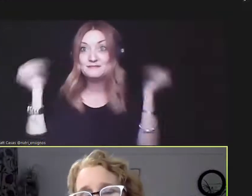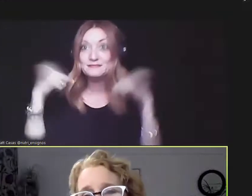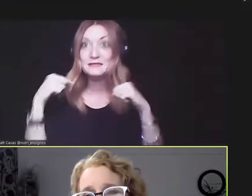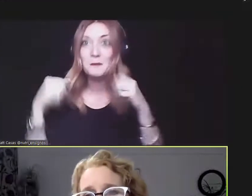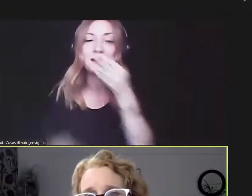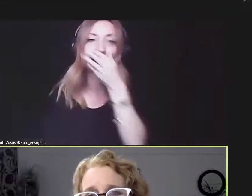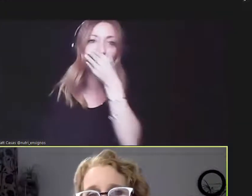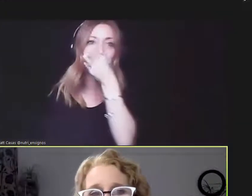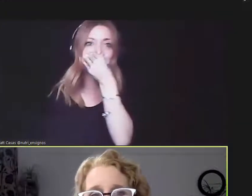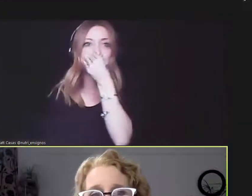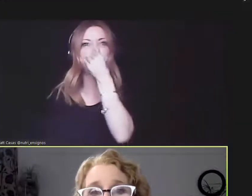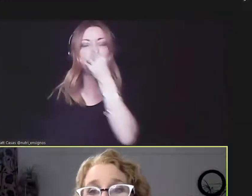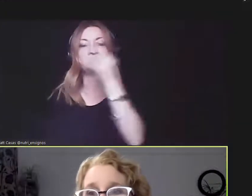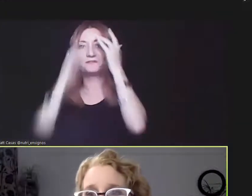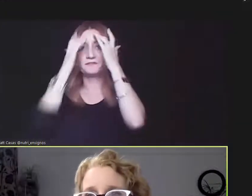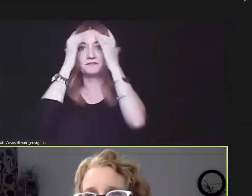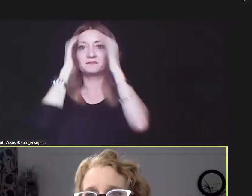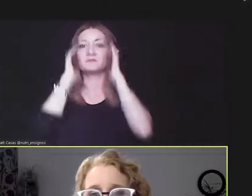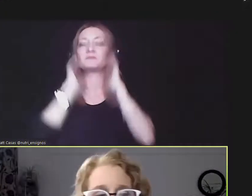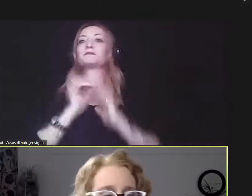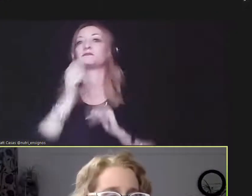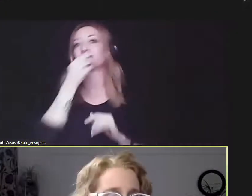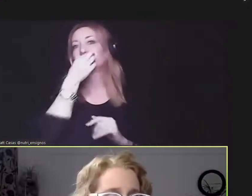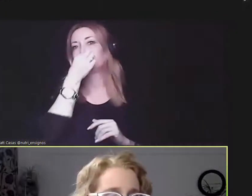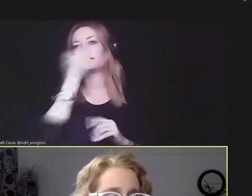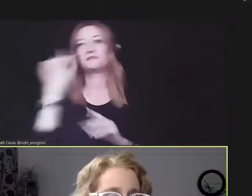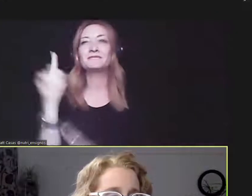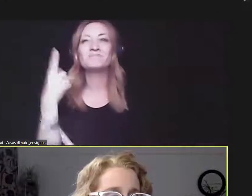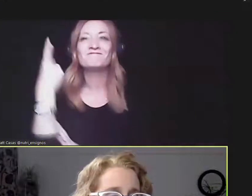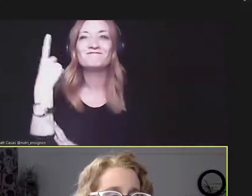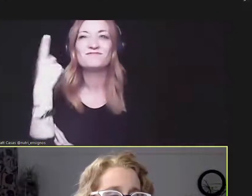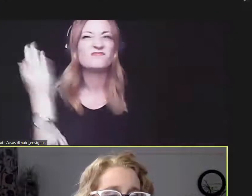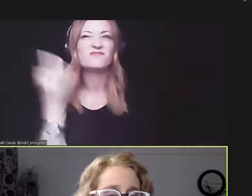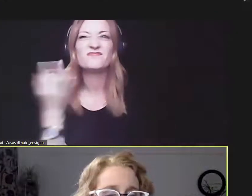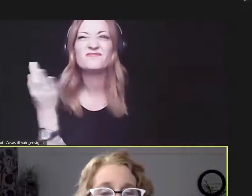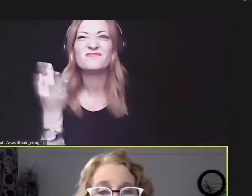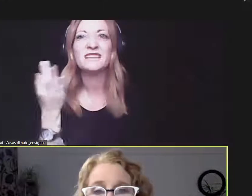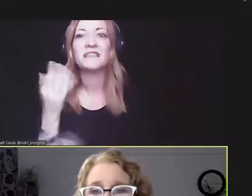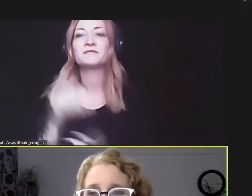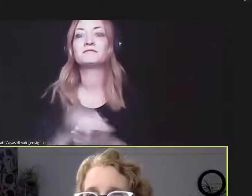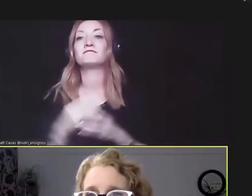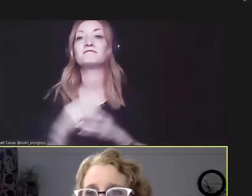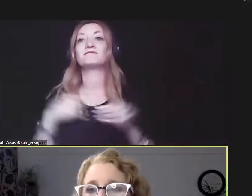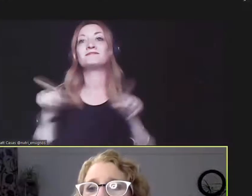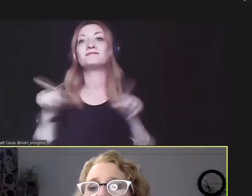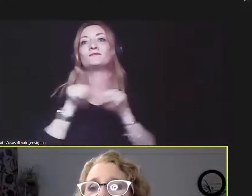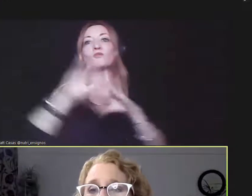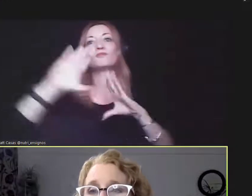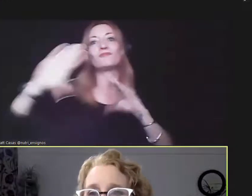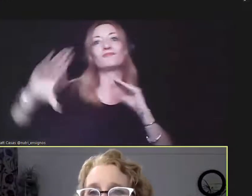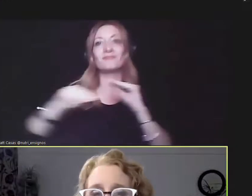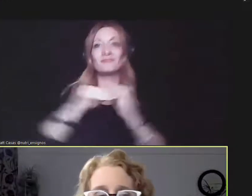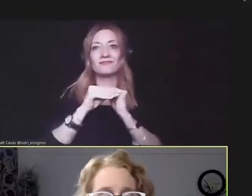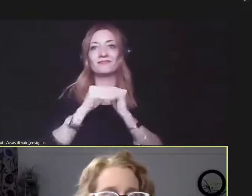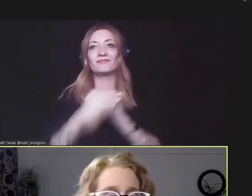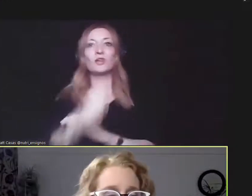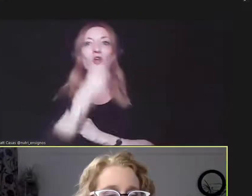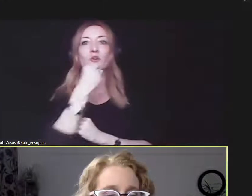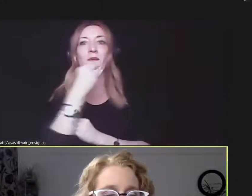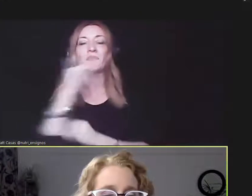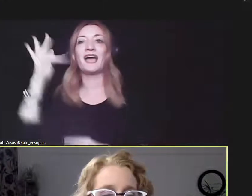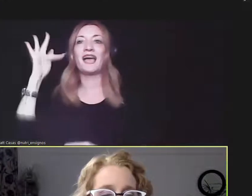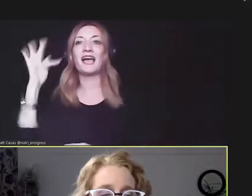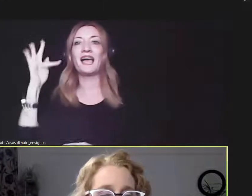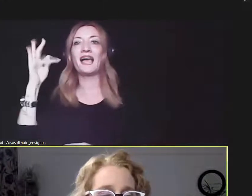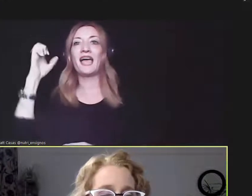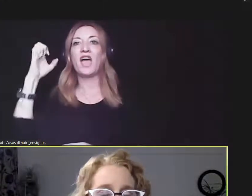1 is adding in fermented foods. Now, fermentation is actually a